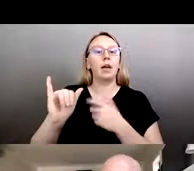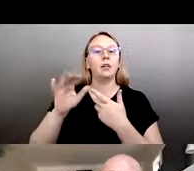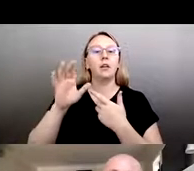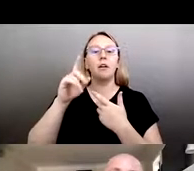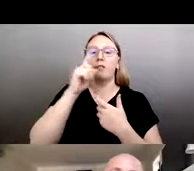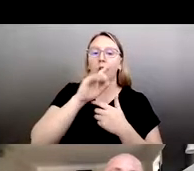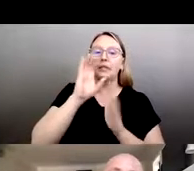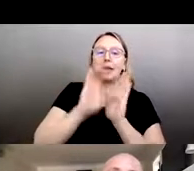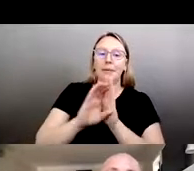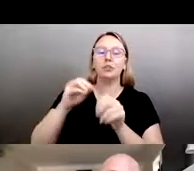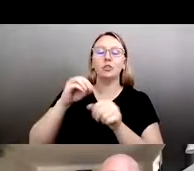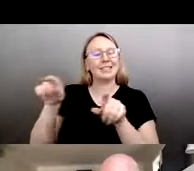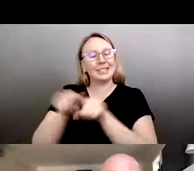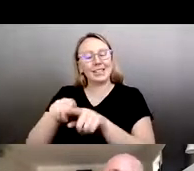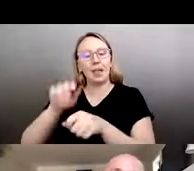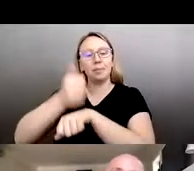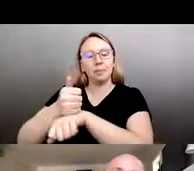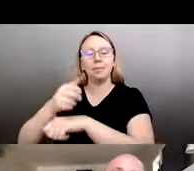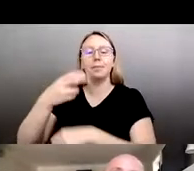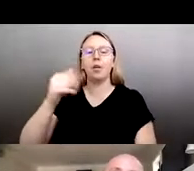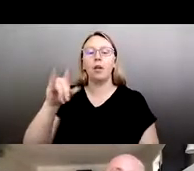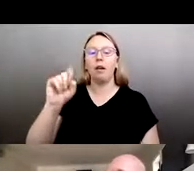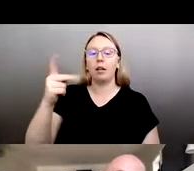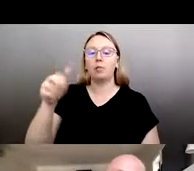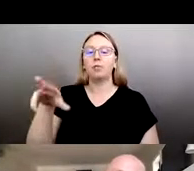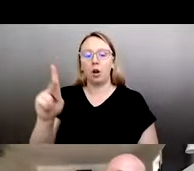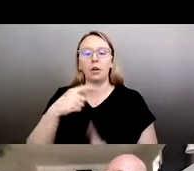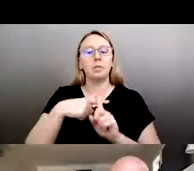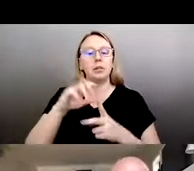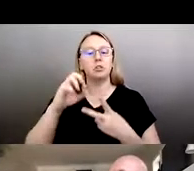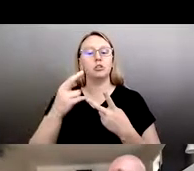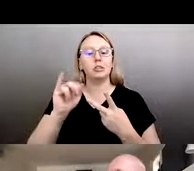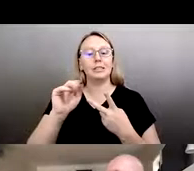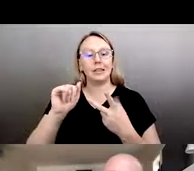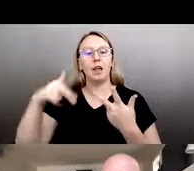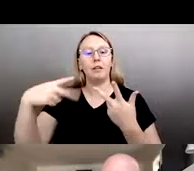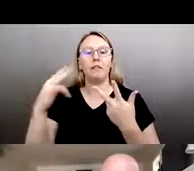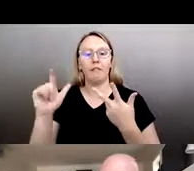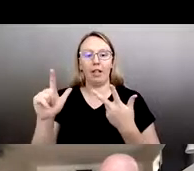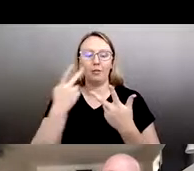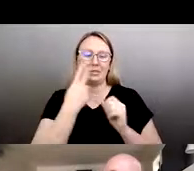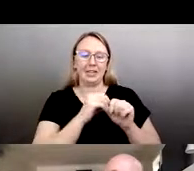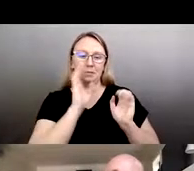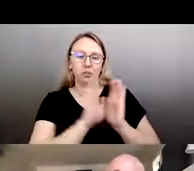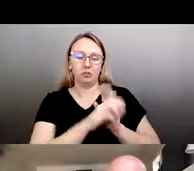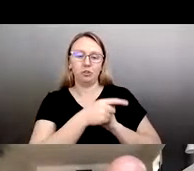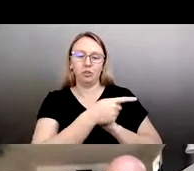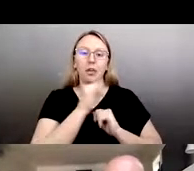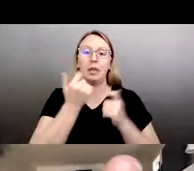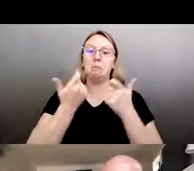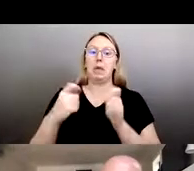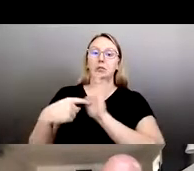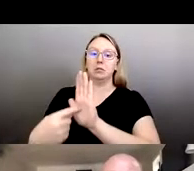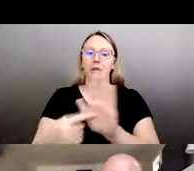Center, alongside Phil Hansen and Christina Ramberg, who we see here. So this is the major exhibition that launched Roger's career, False